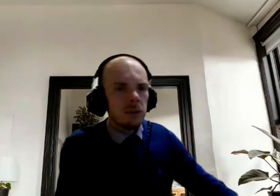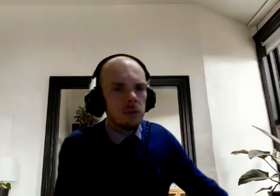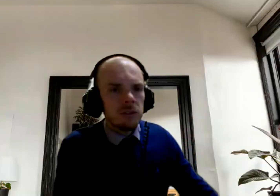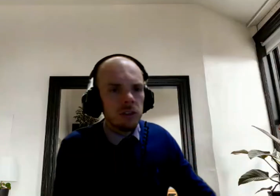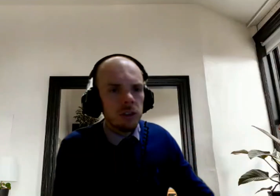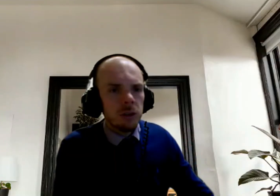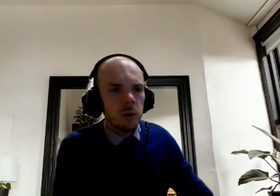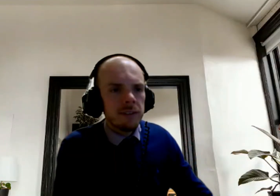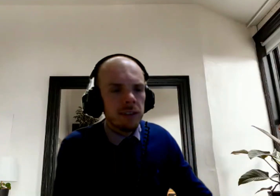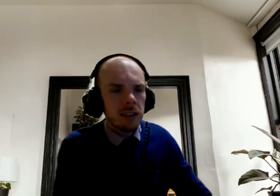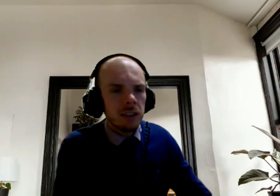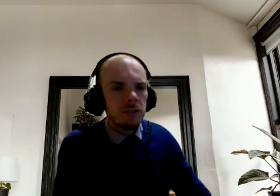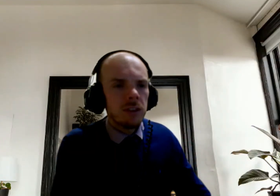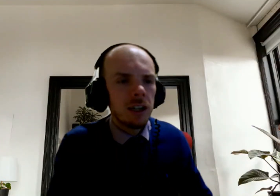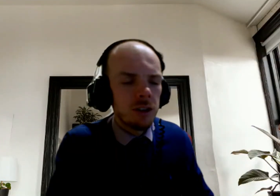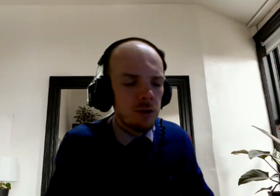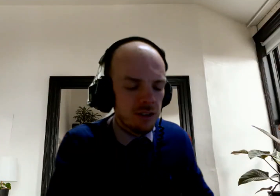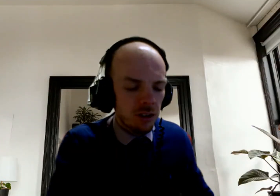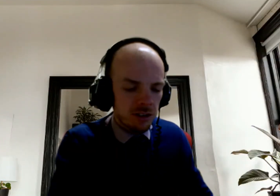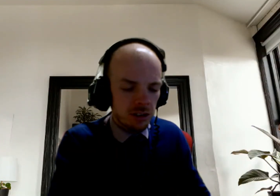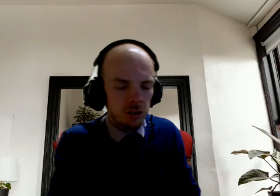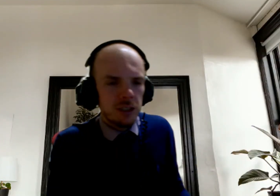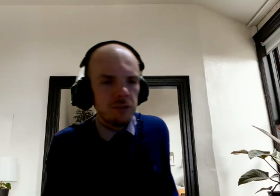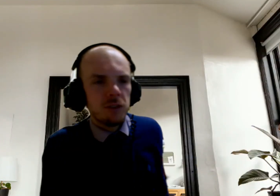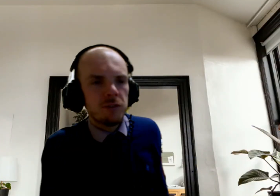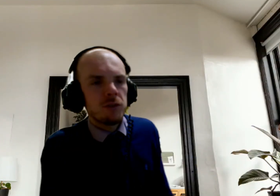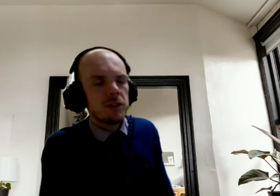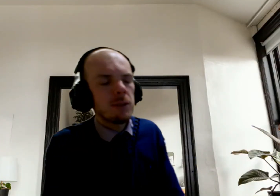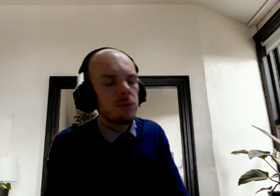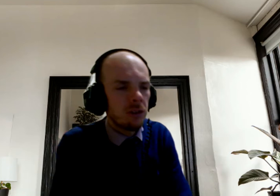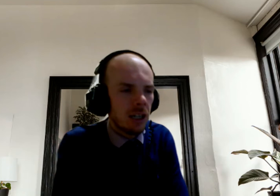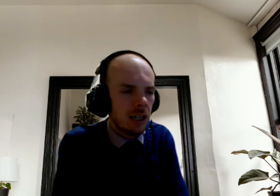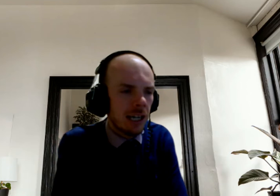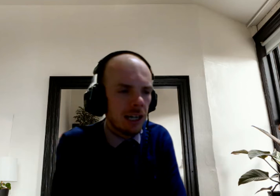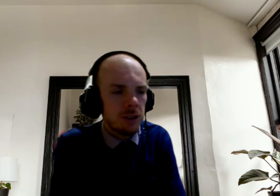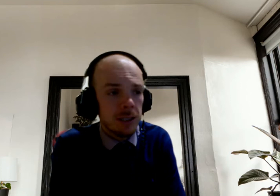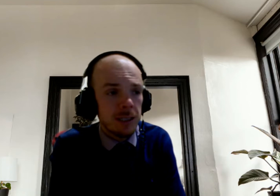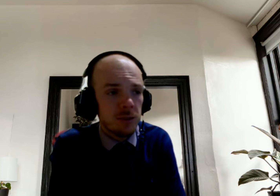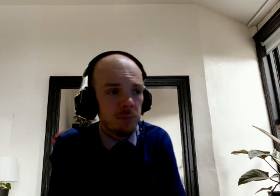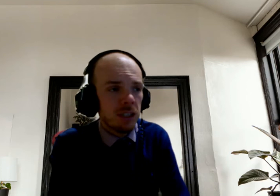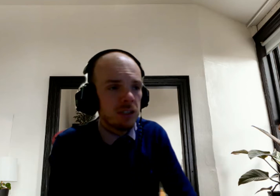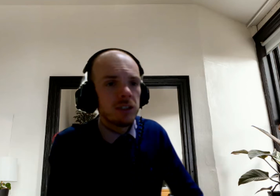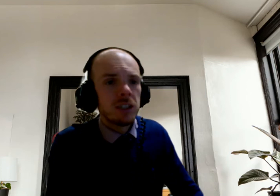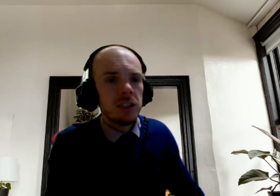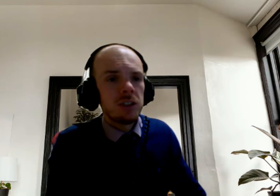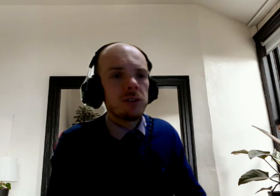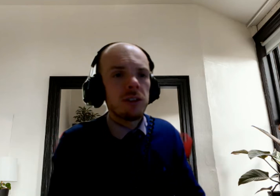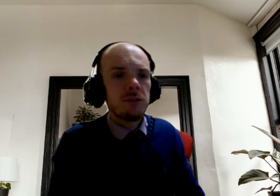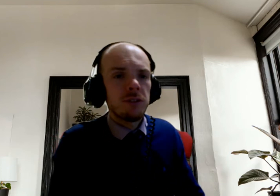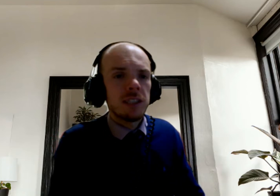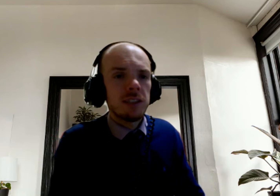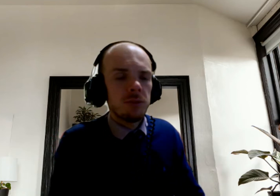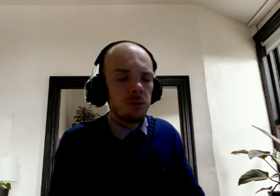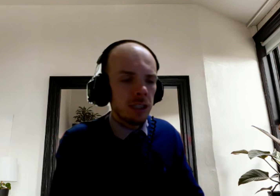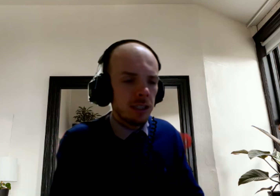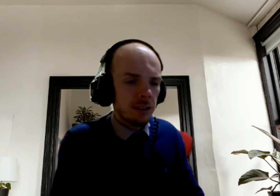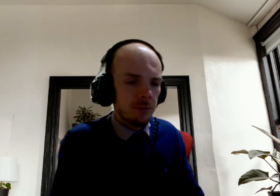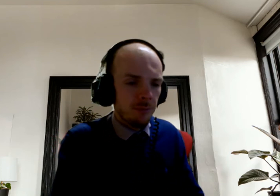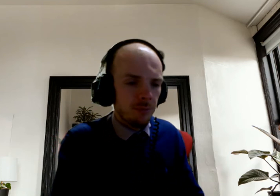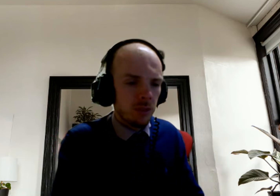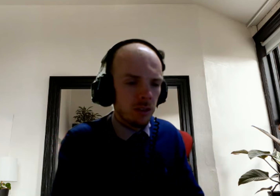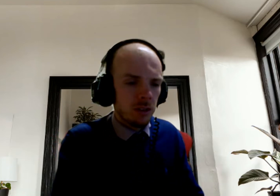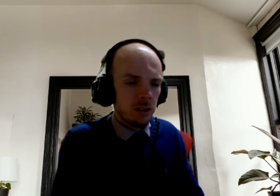So that was Jodie Whittaker, who is Doctor Who, giving you a few tips on how you could express yourself this